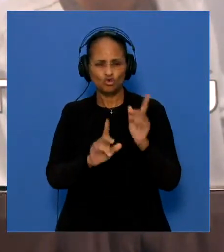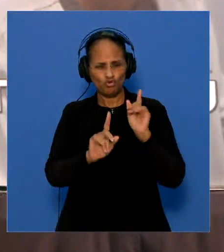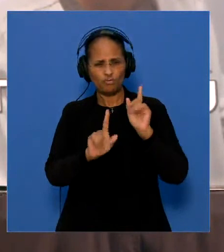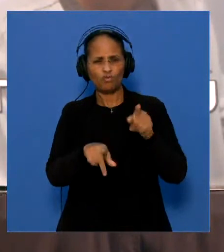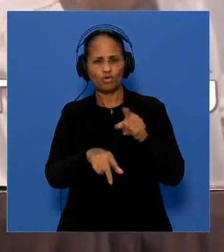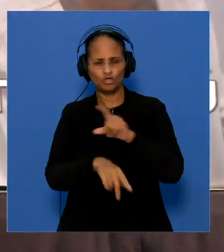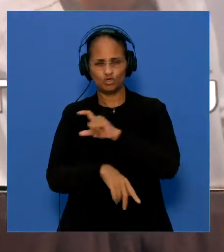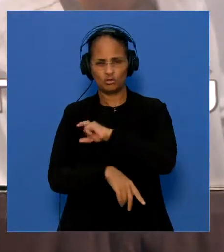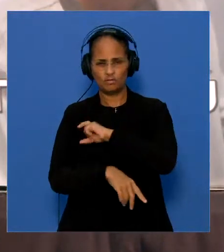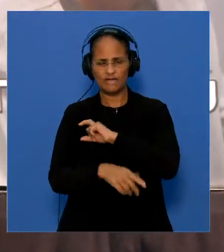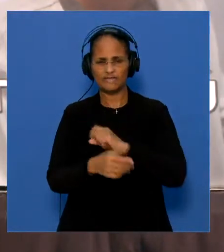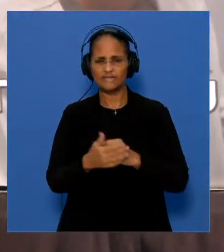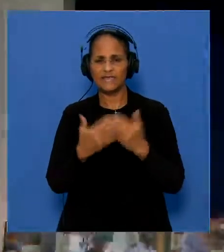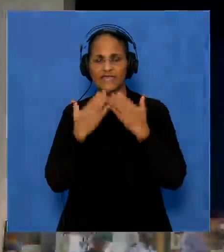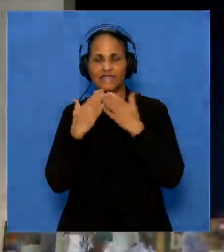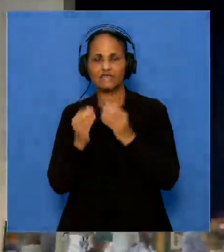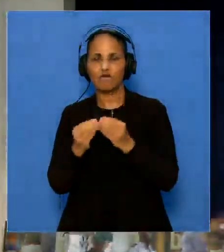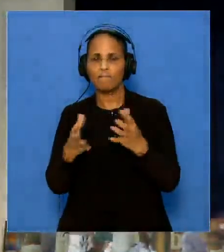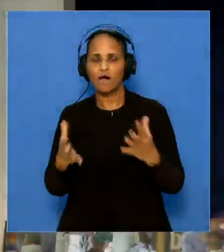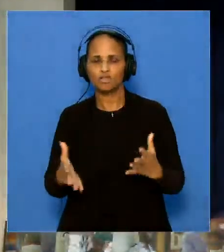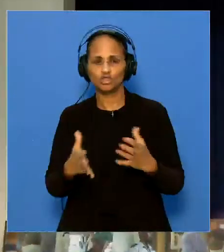police. Thank you very much.